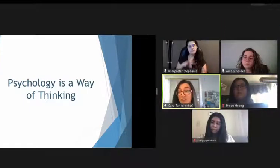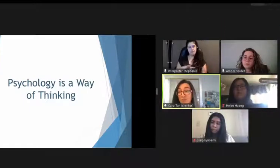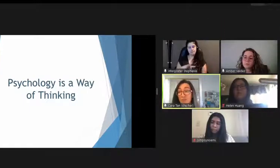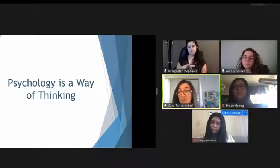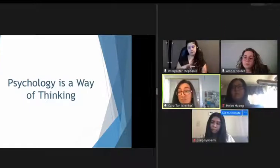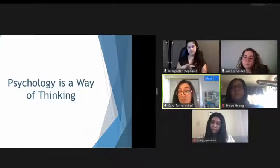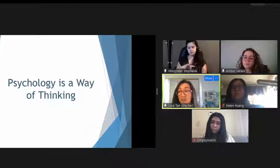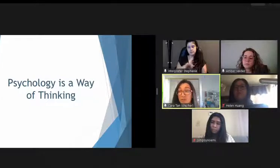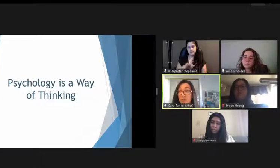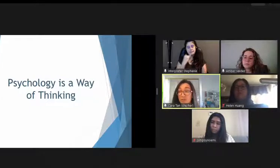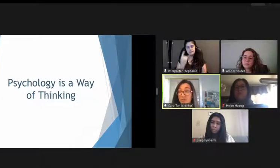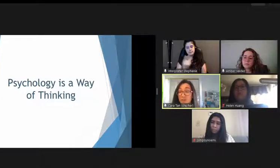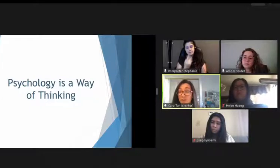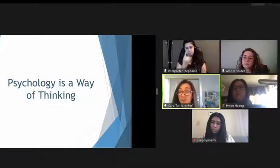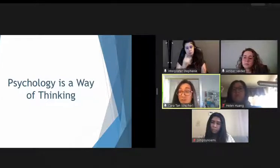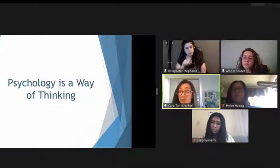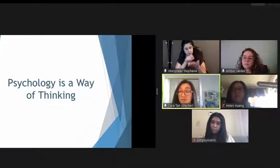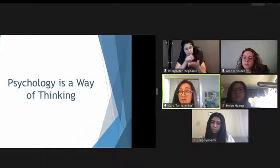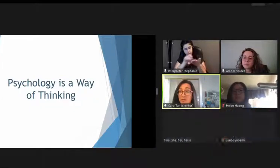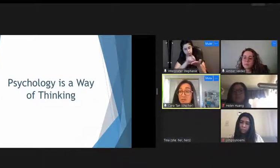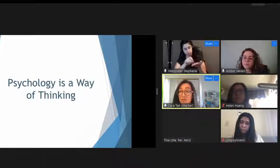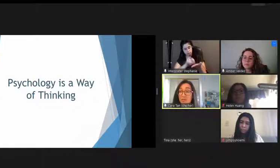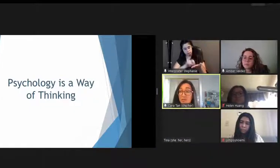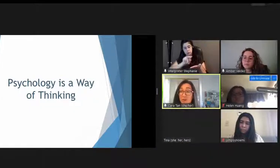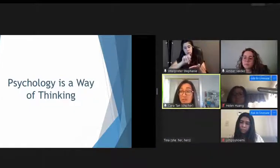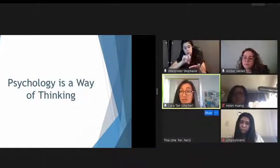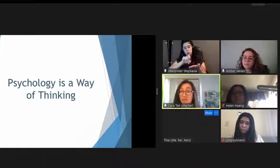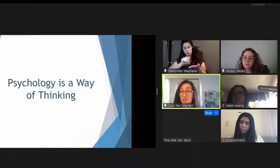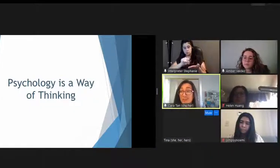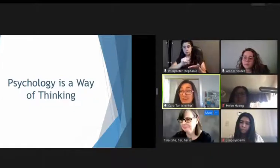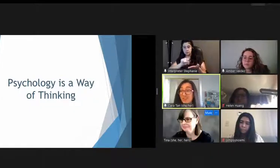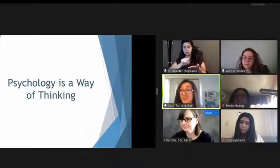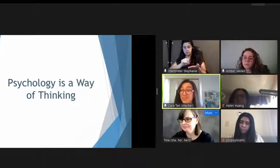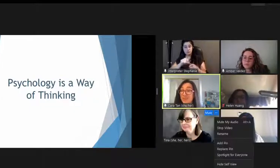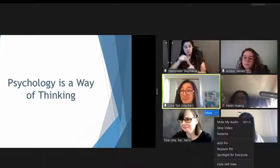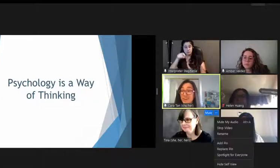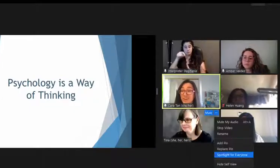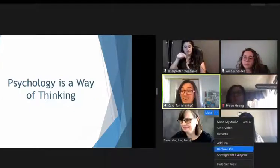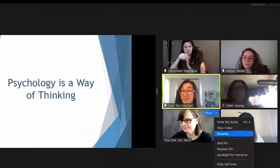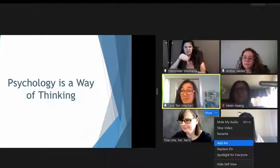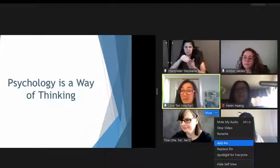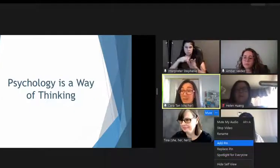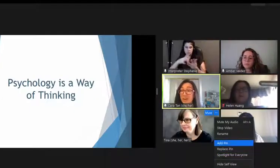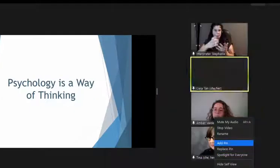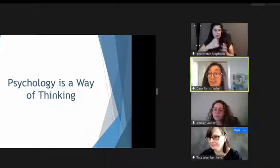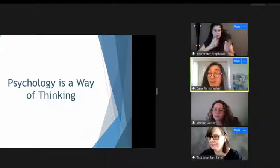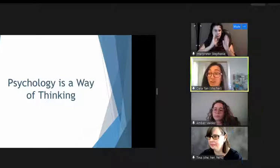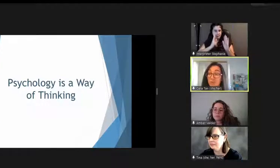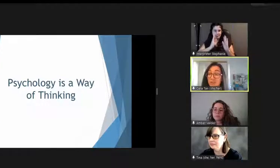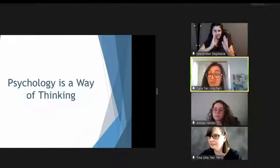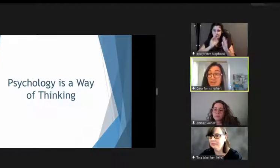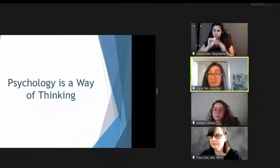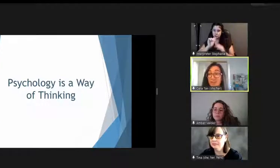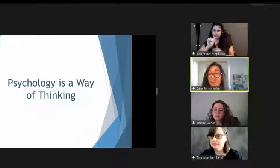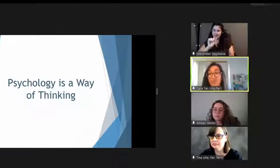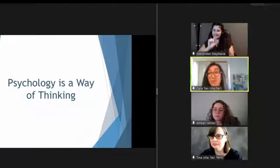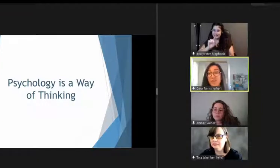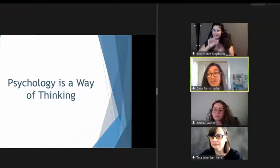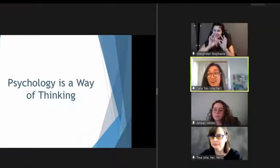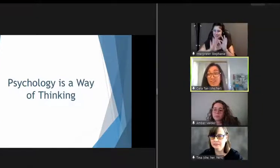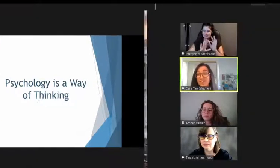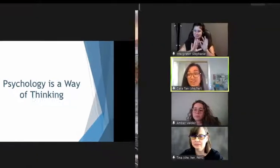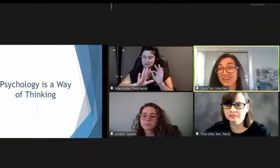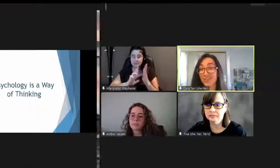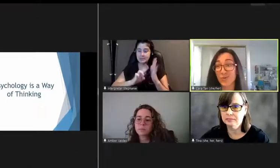having someone to take notes. She's wanting to pay attention to our ASL interpreters, and it's